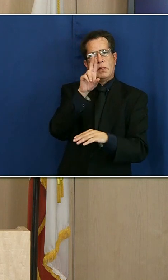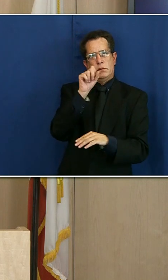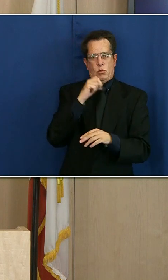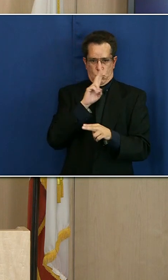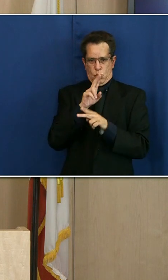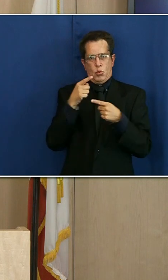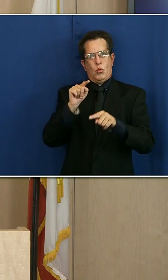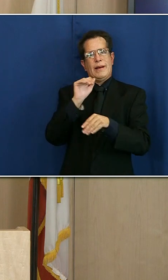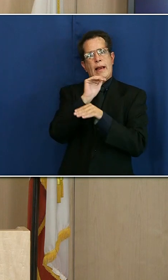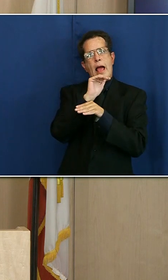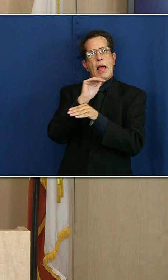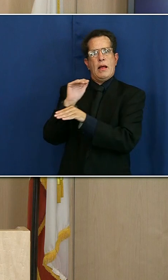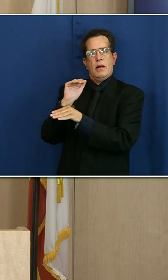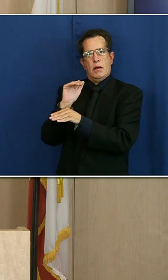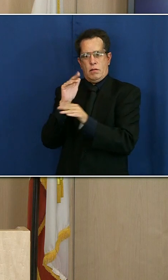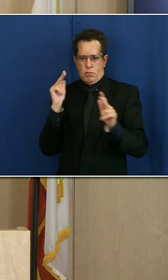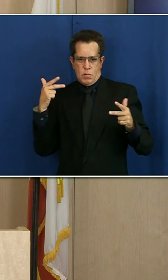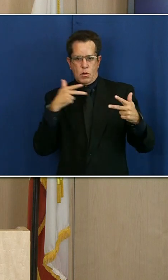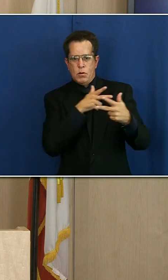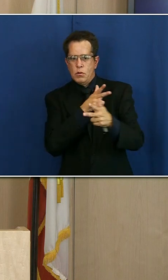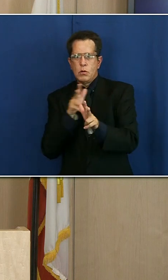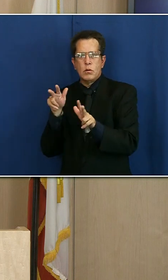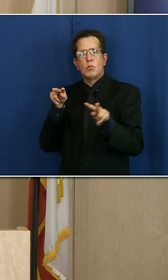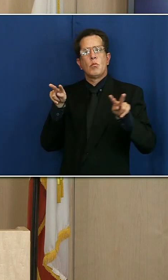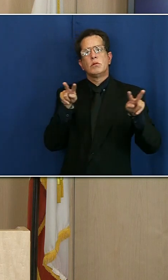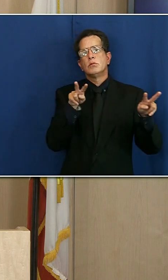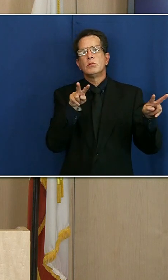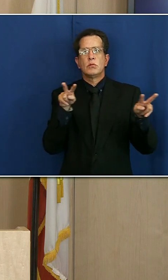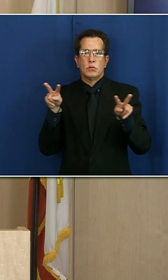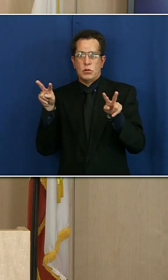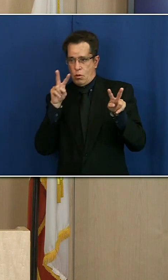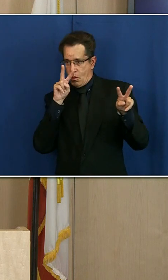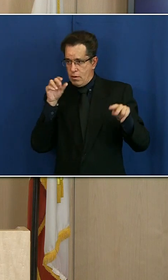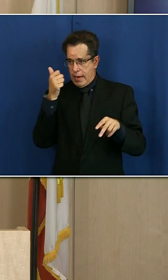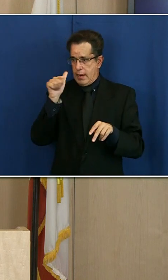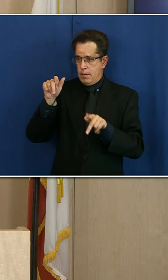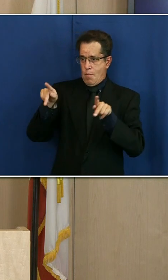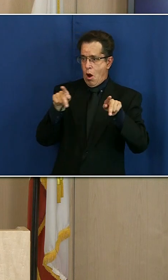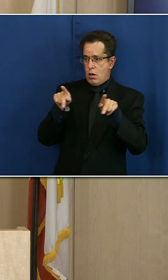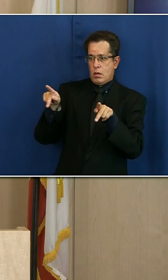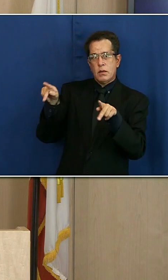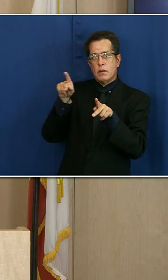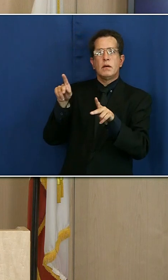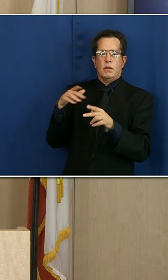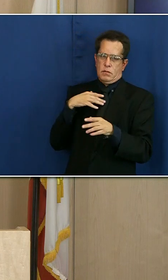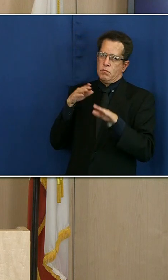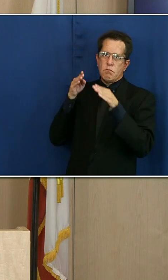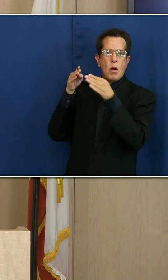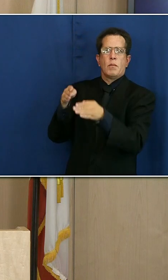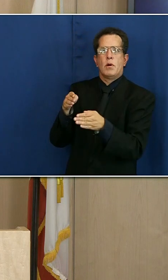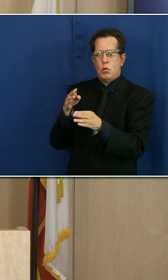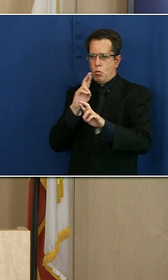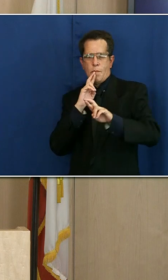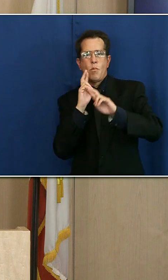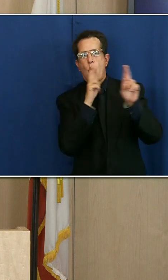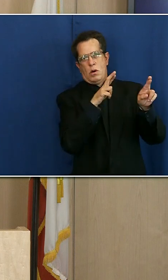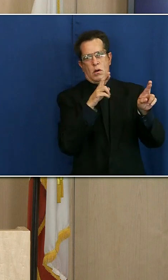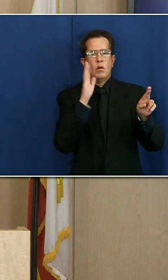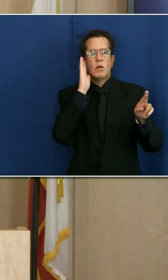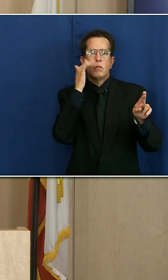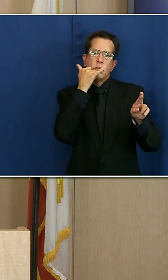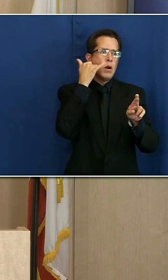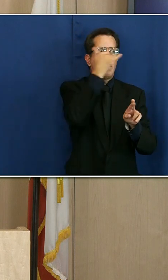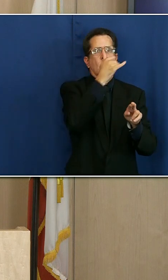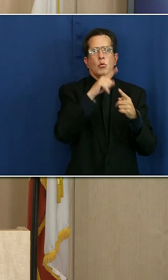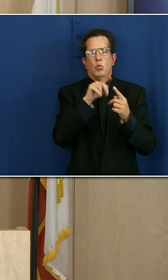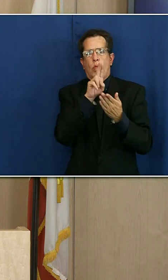during the evenings, and during the weekends in particular, looking for social activity, following the same process. We report it, we follow up through